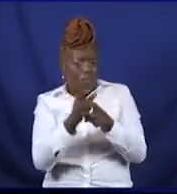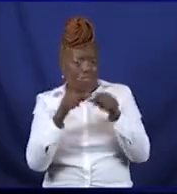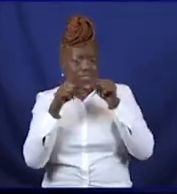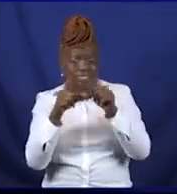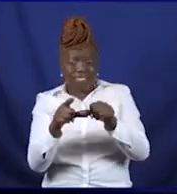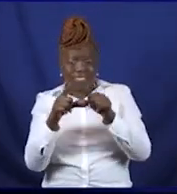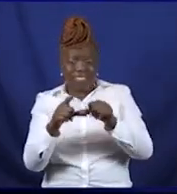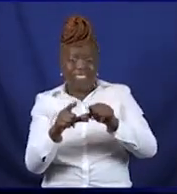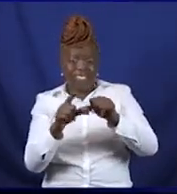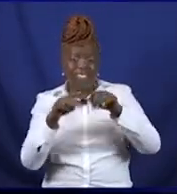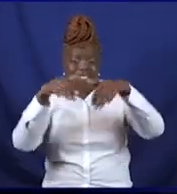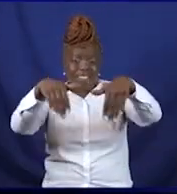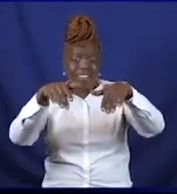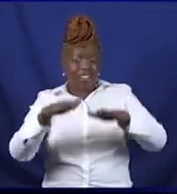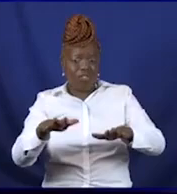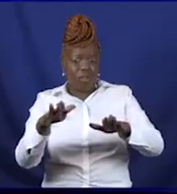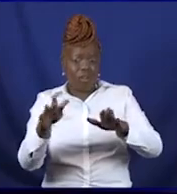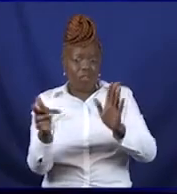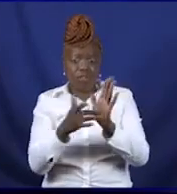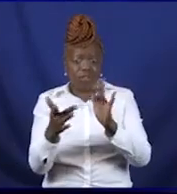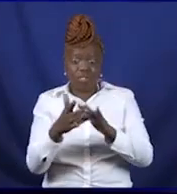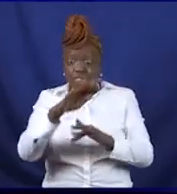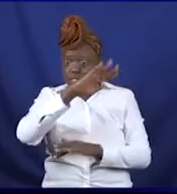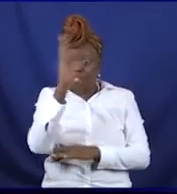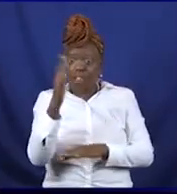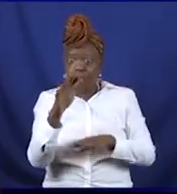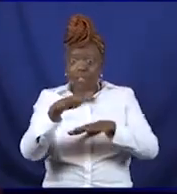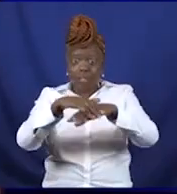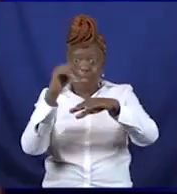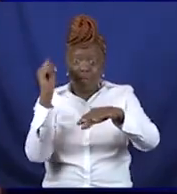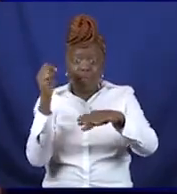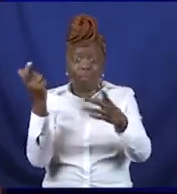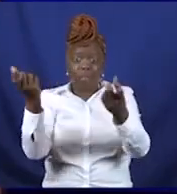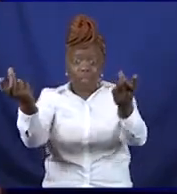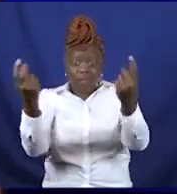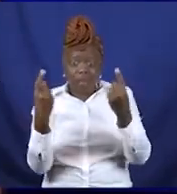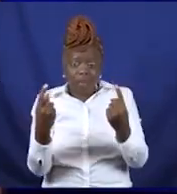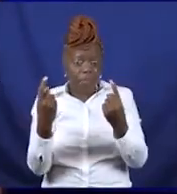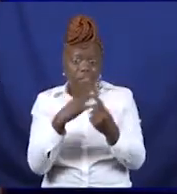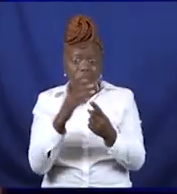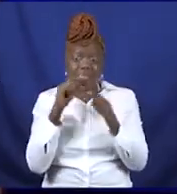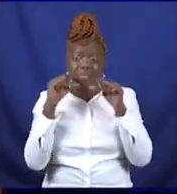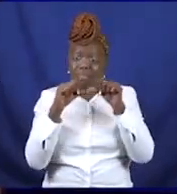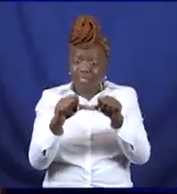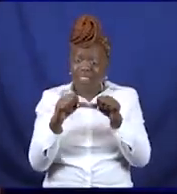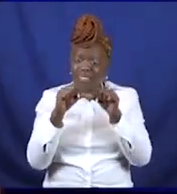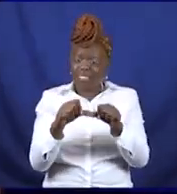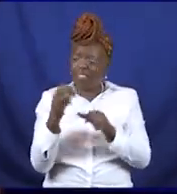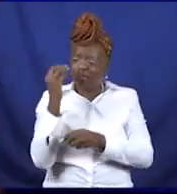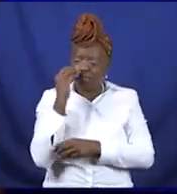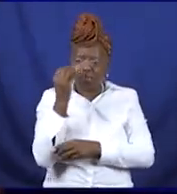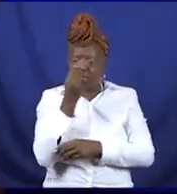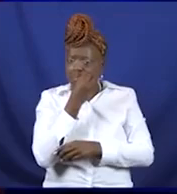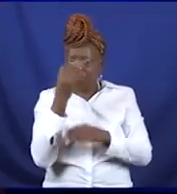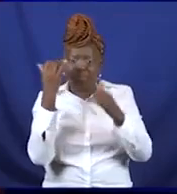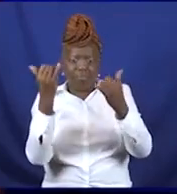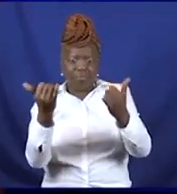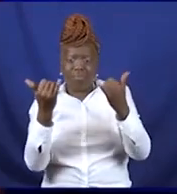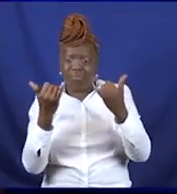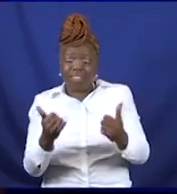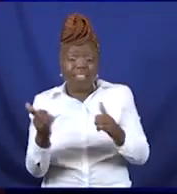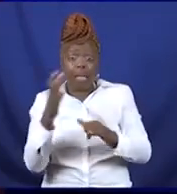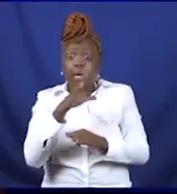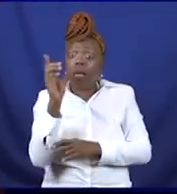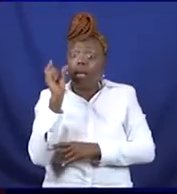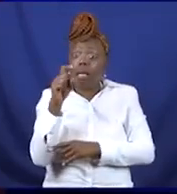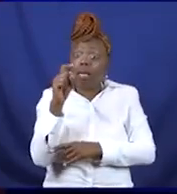this, and Jesus hadn't said come forth yet. She's saying this, and brother man is stinking by now.